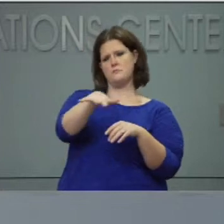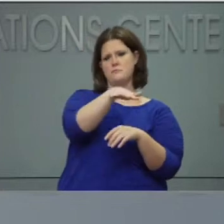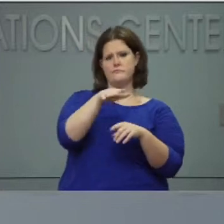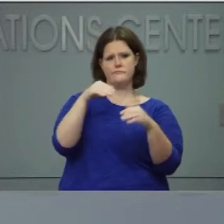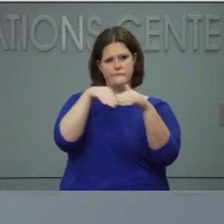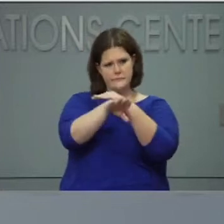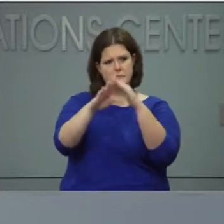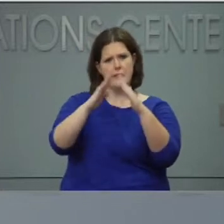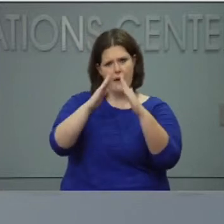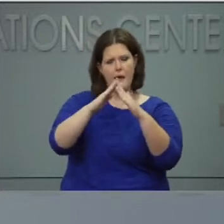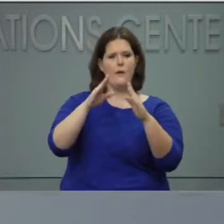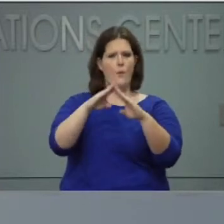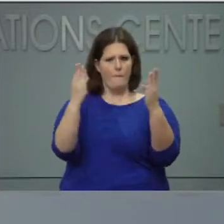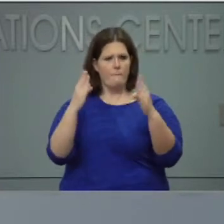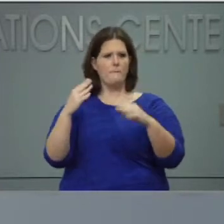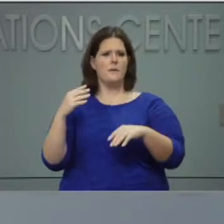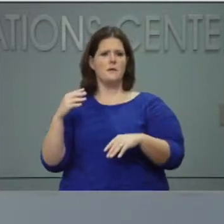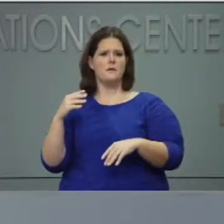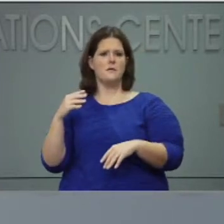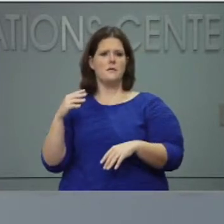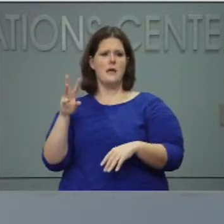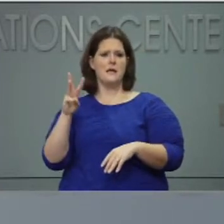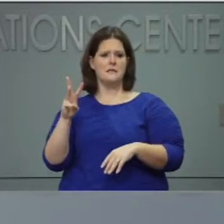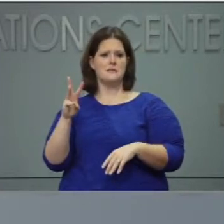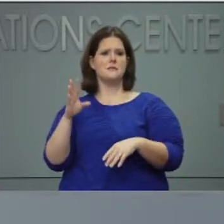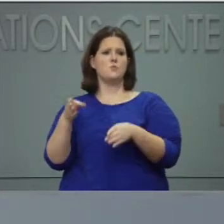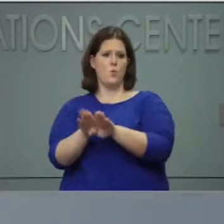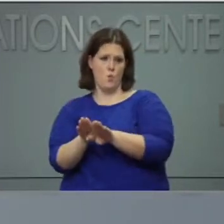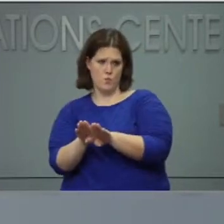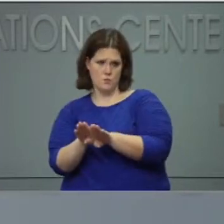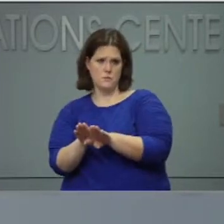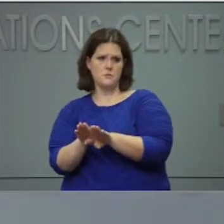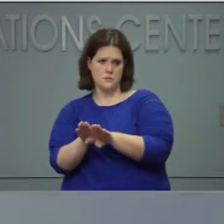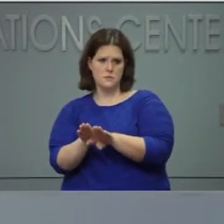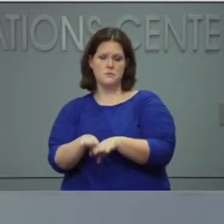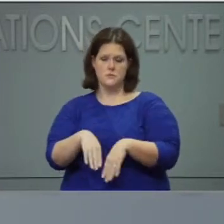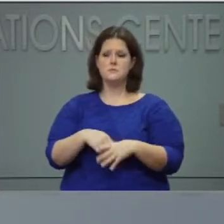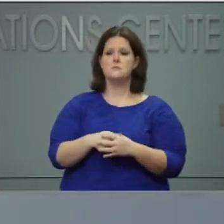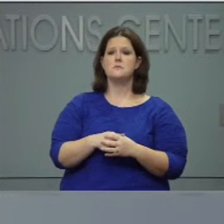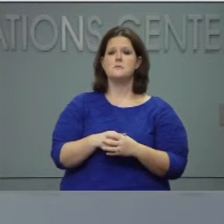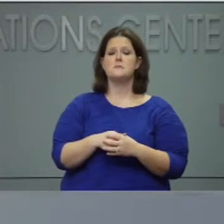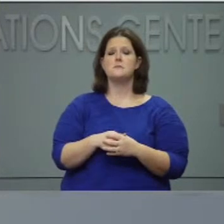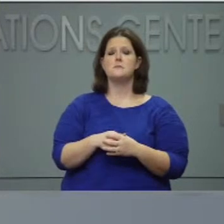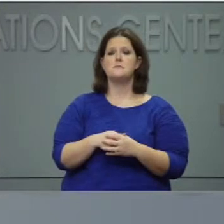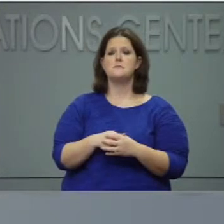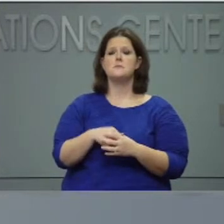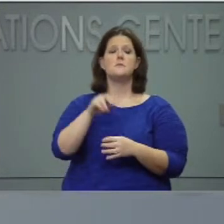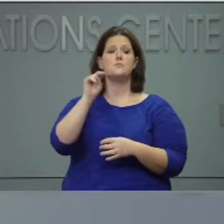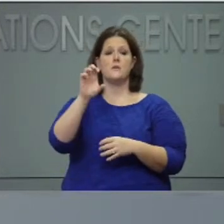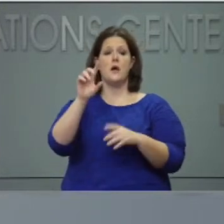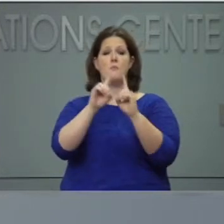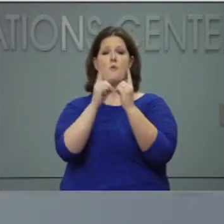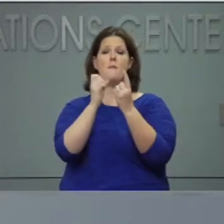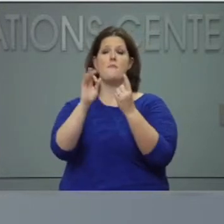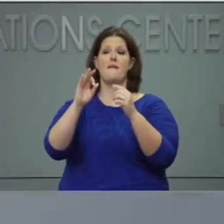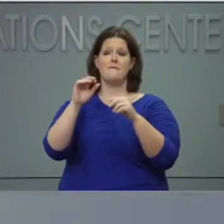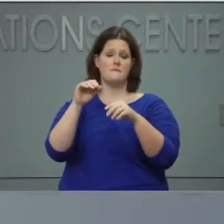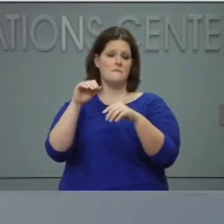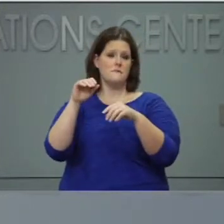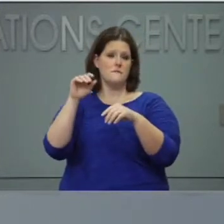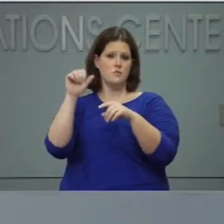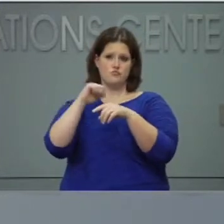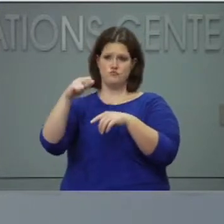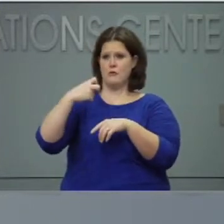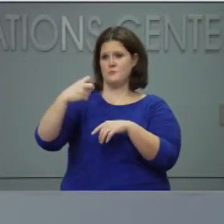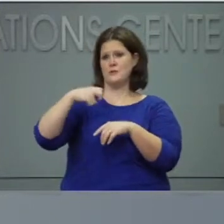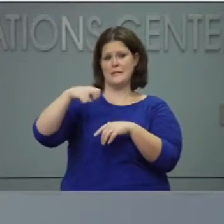soon as we can. With more rain in the forecast for the end of the week, we know that more flooding is possible. North